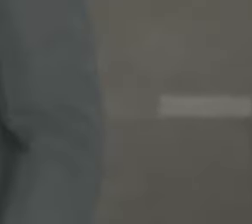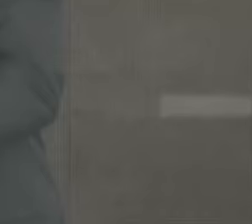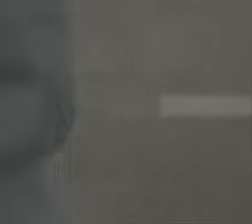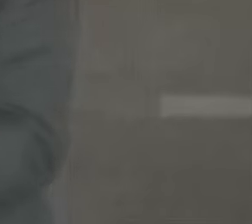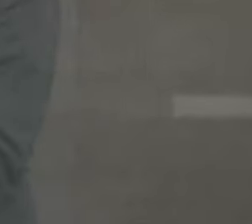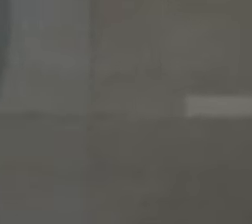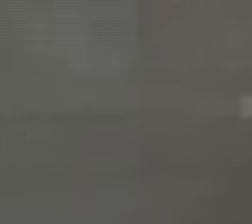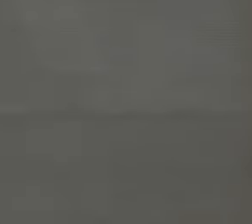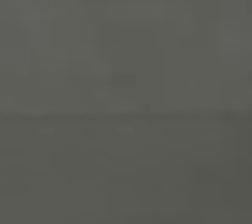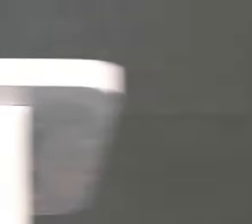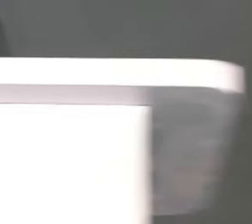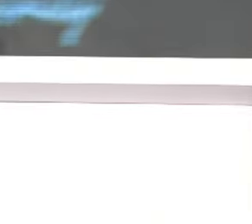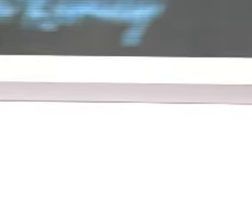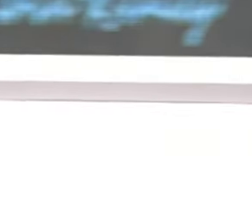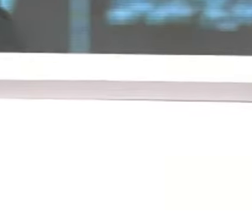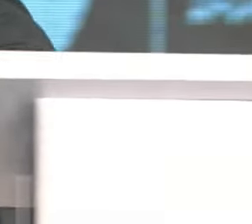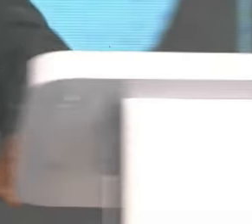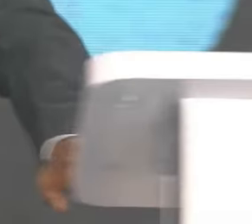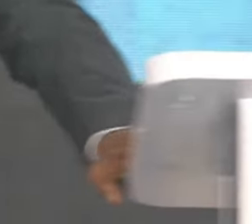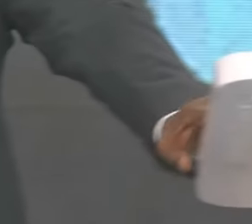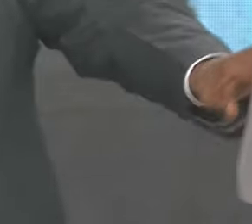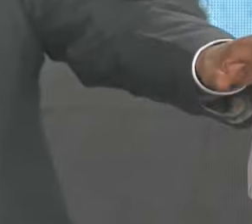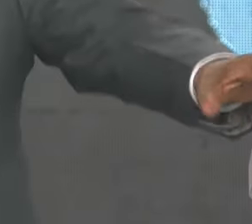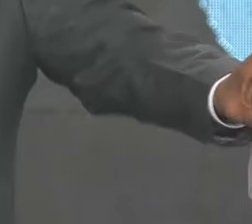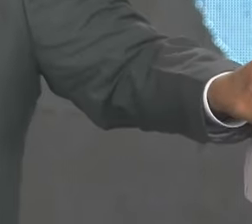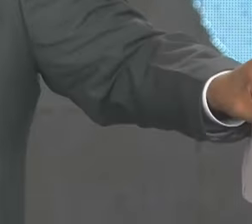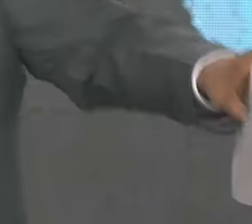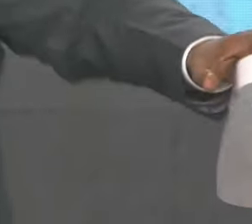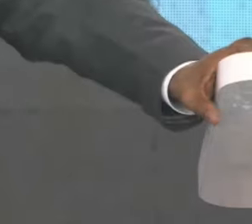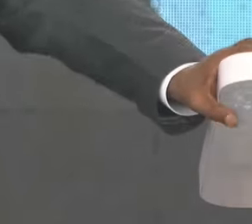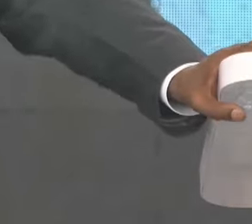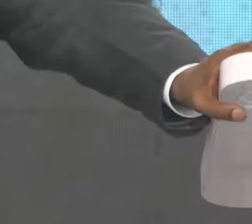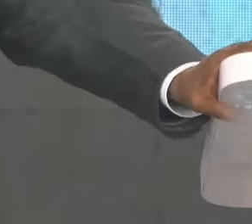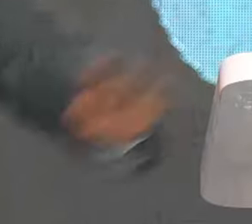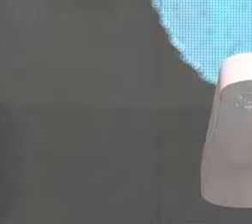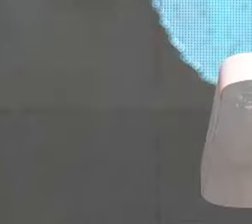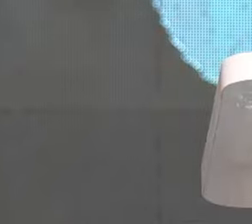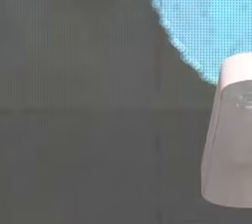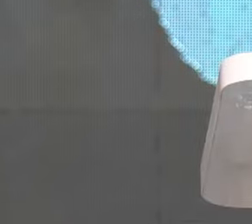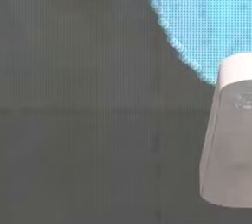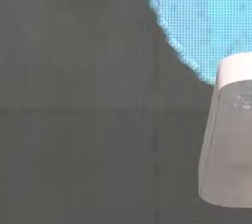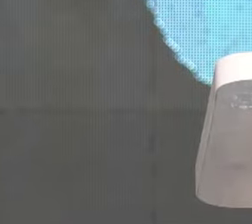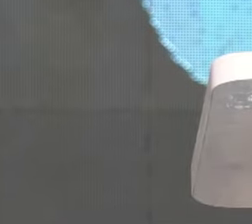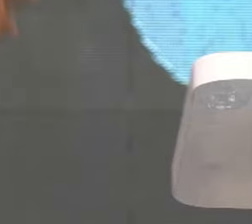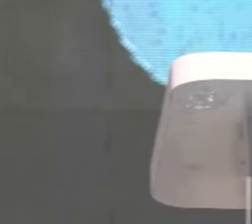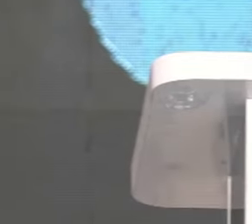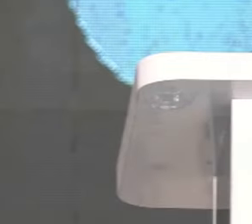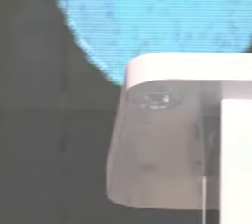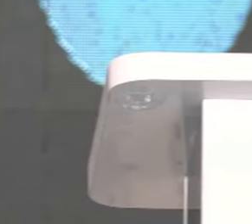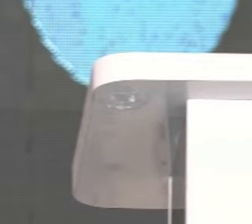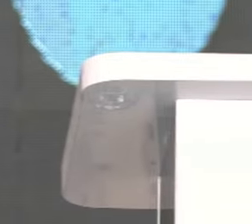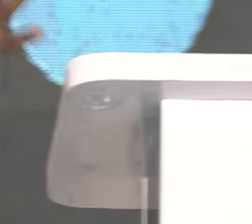anger. Every little thing is anger. Every common sin, anger. That's your besetting sin. You see,